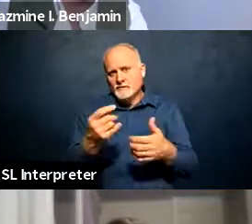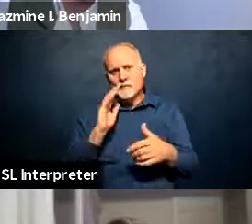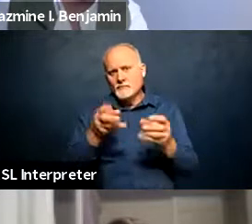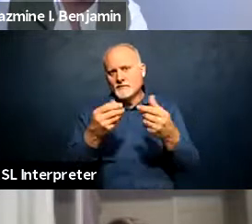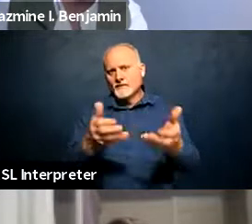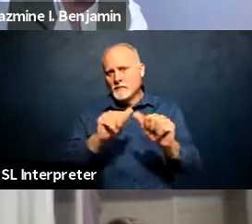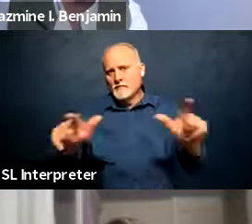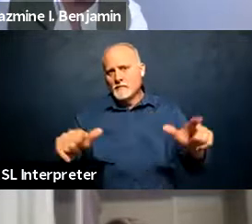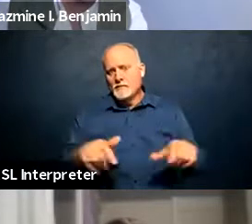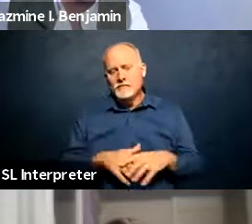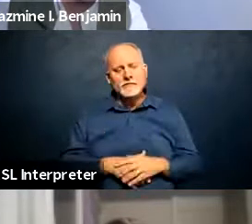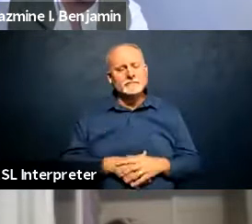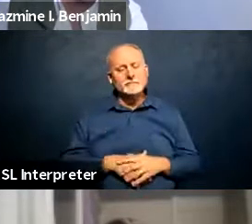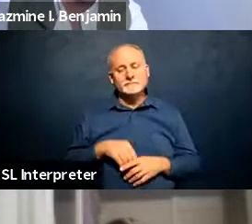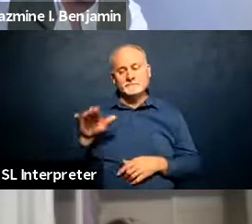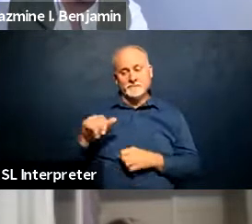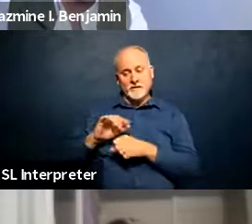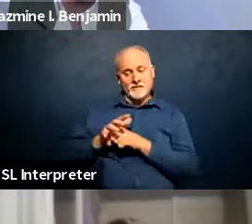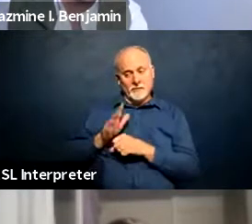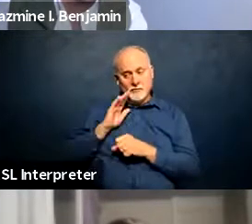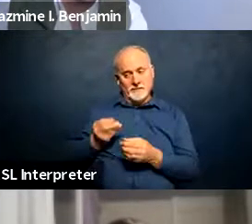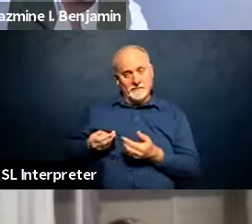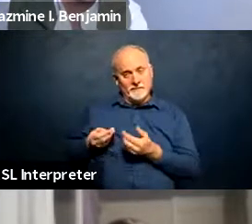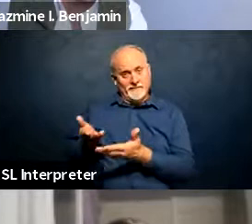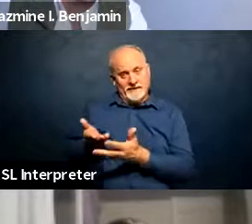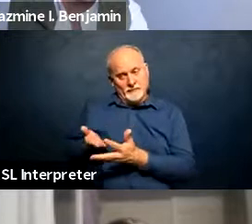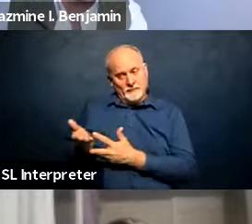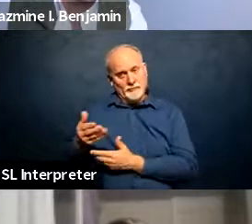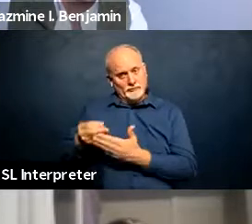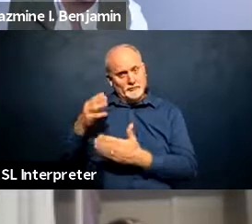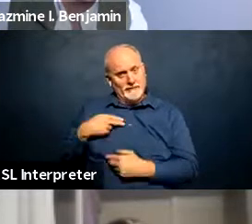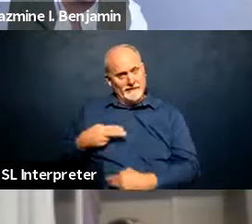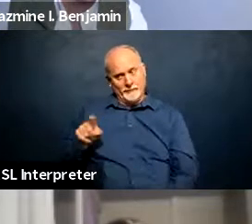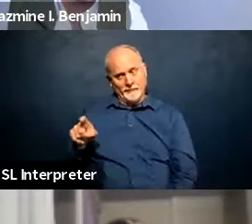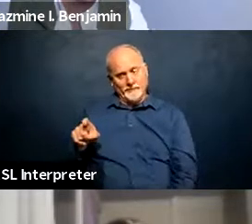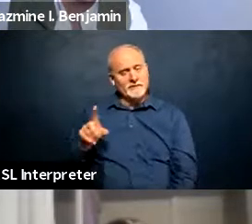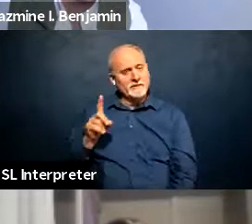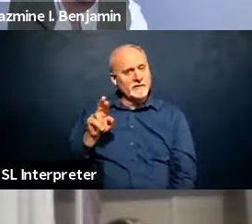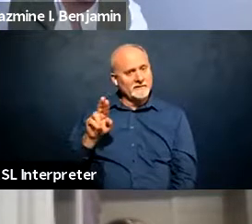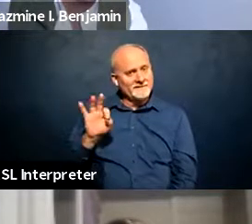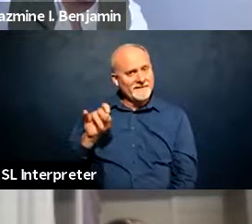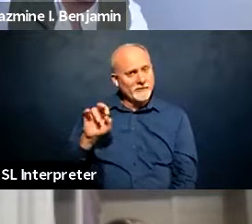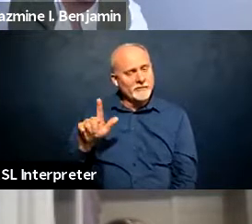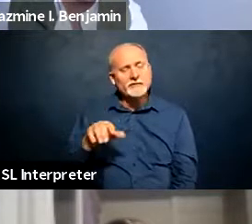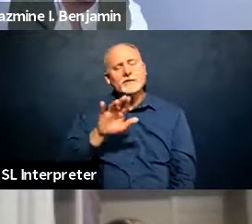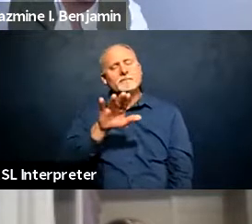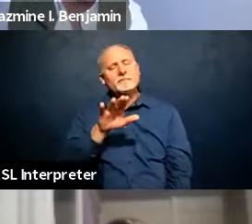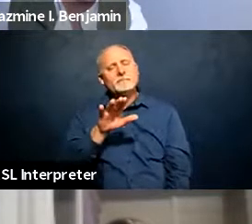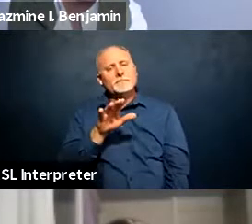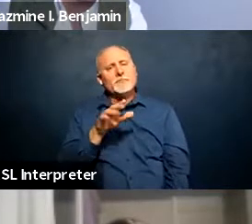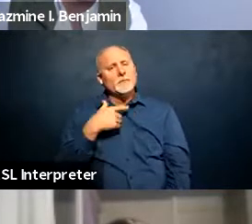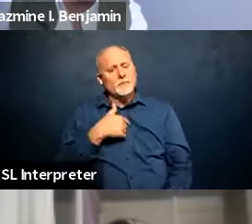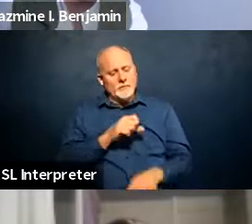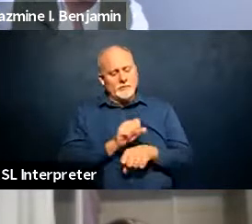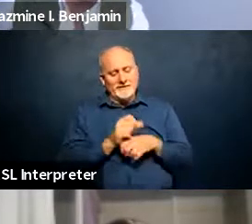Will the COVID vaccine be made available through student health? Dr. Faircloth. Yeah, so we're working